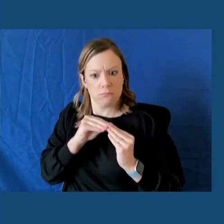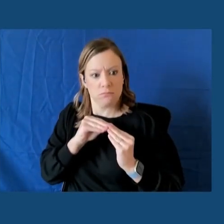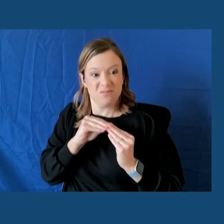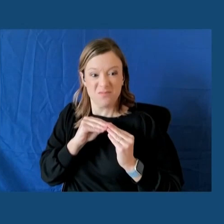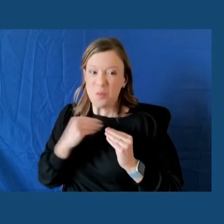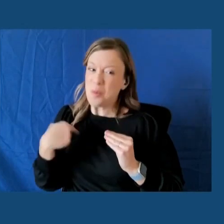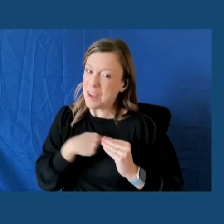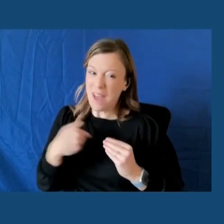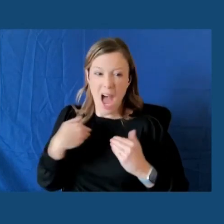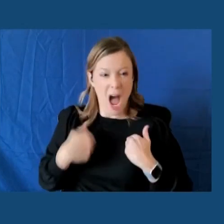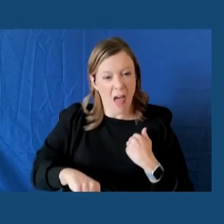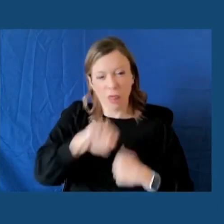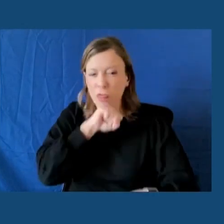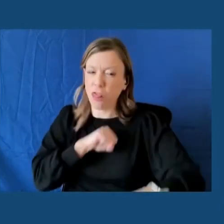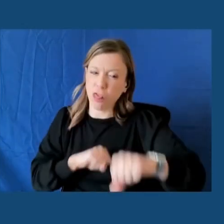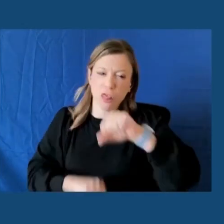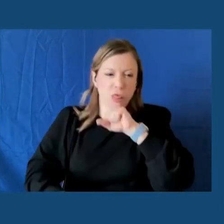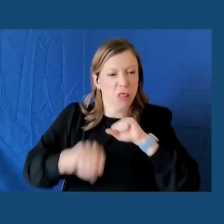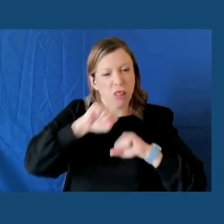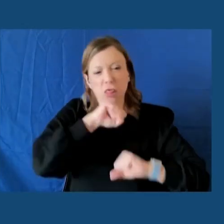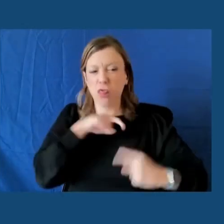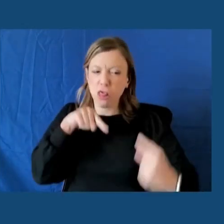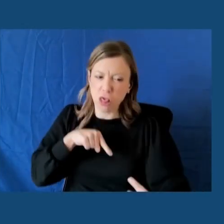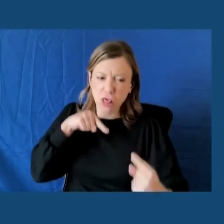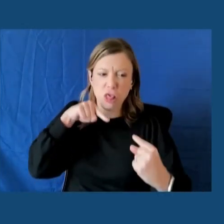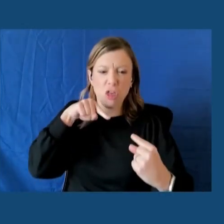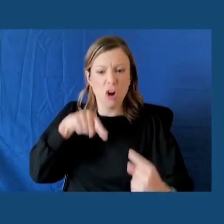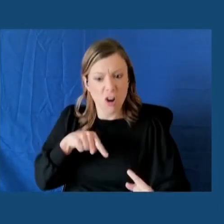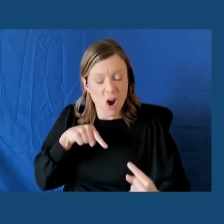and there's still some switchbacks before we reach this summit.